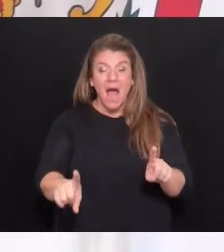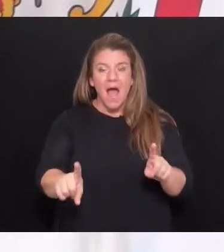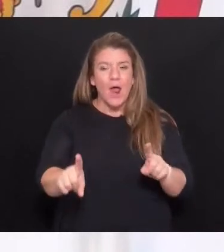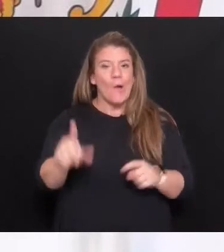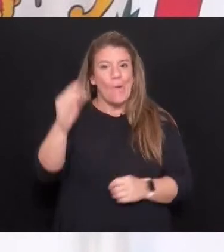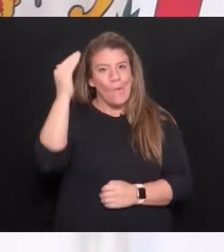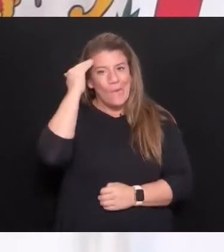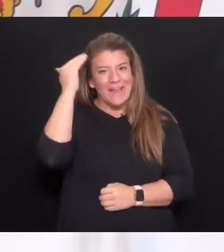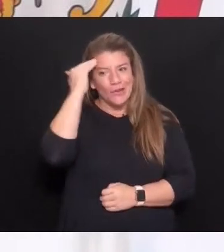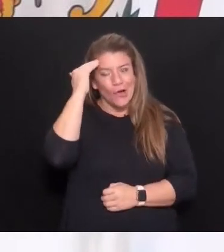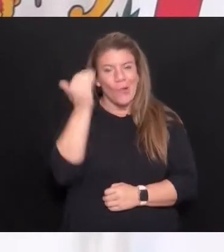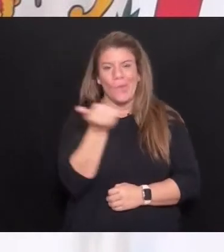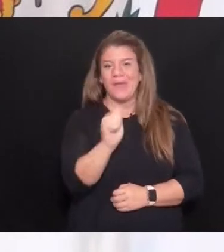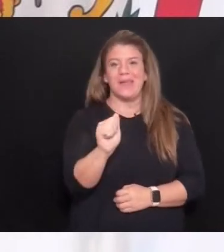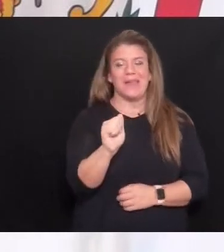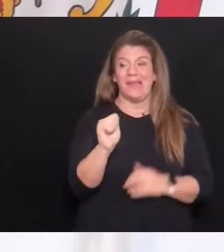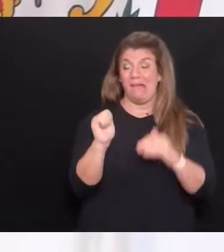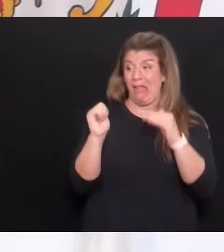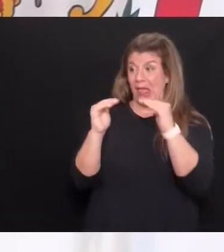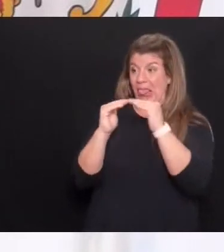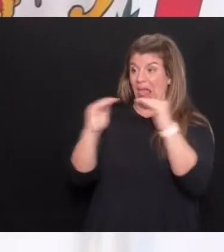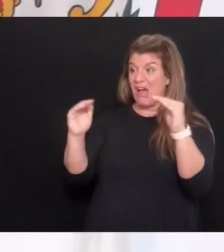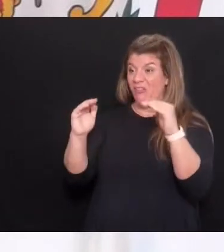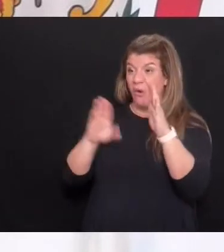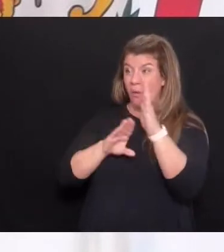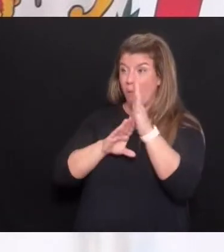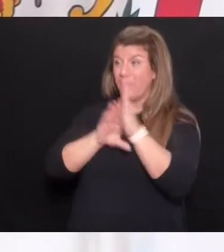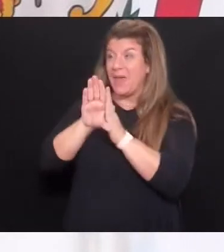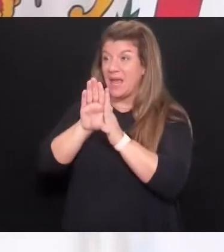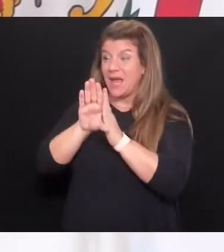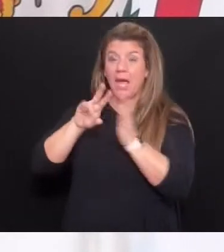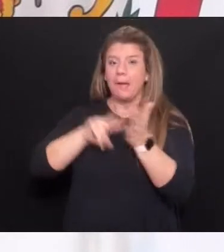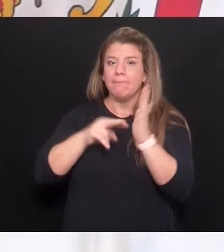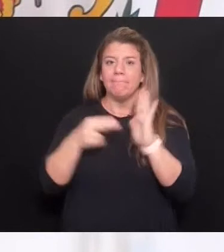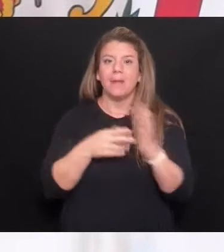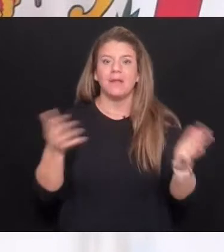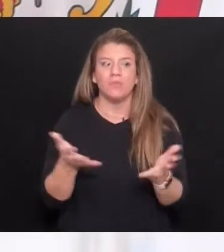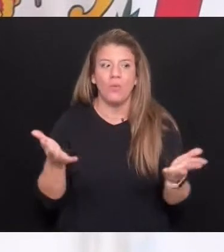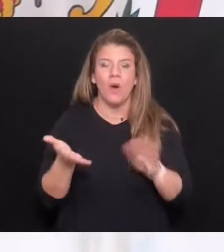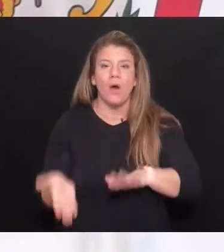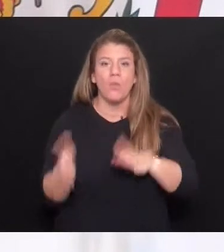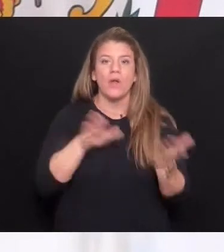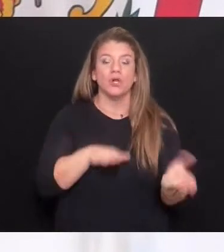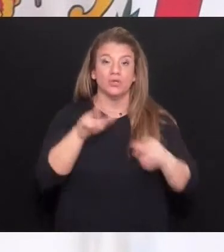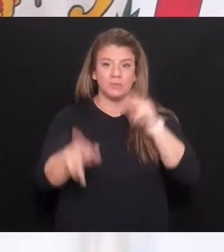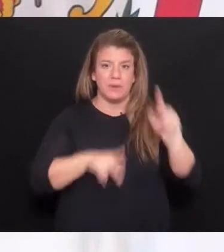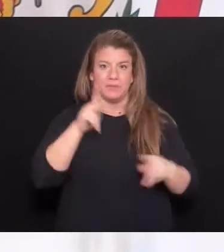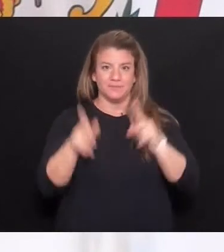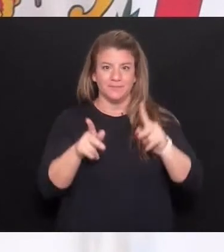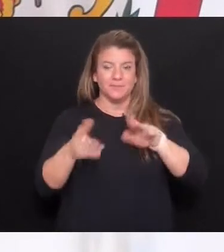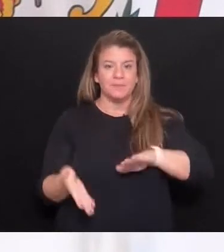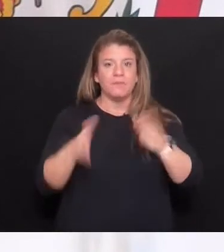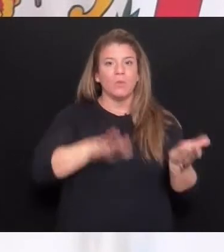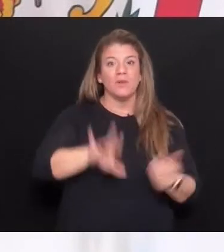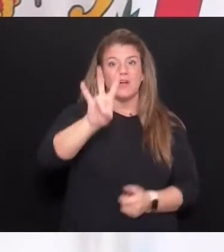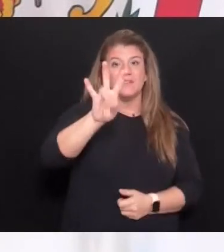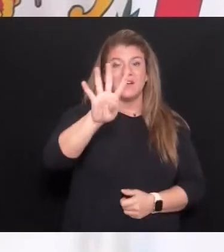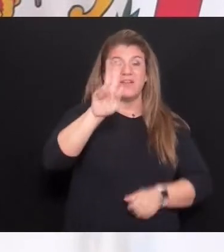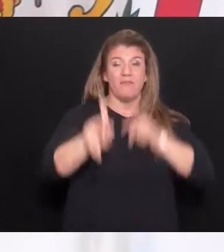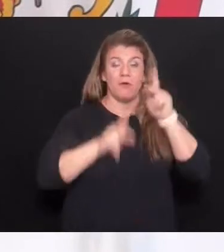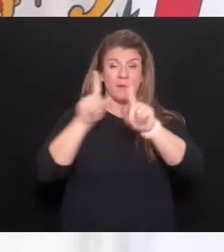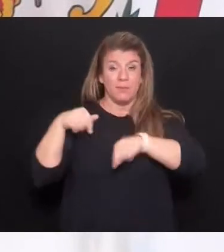at any level of peak, we lose a lot of people. We've lost 74 people since